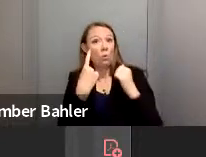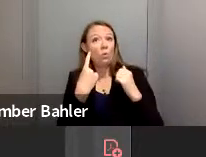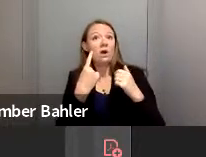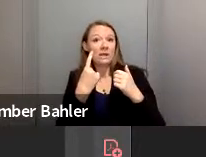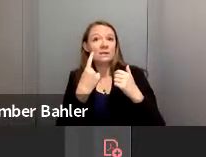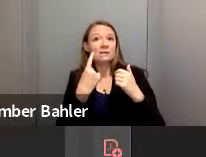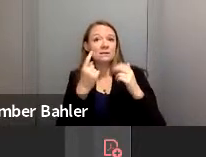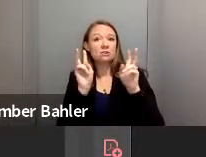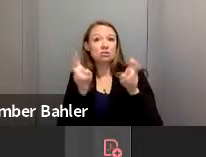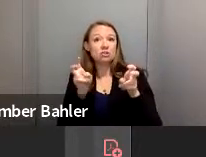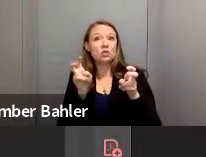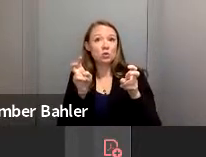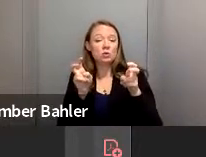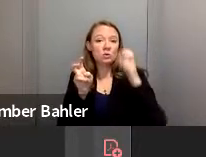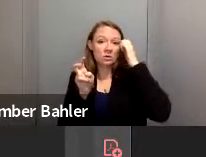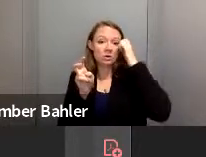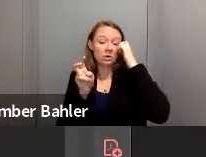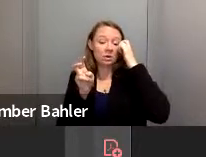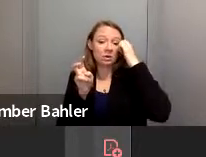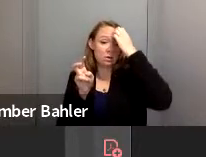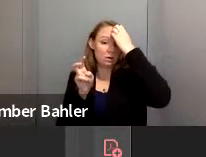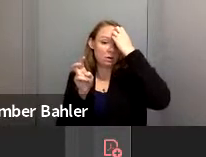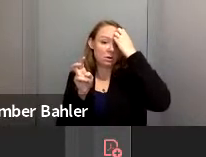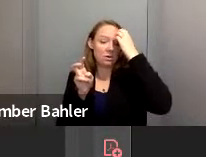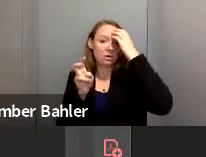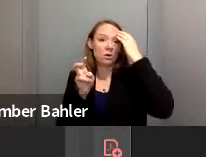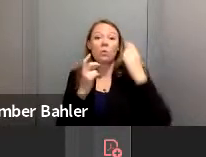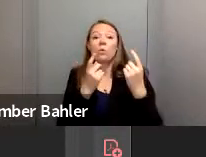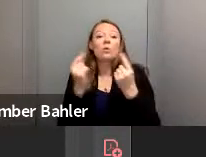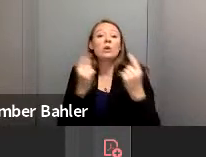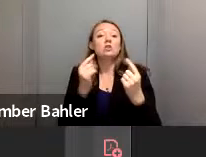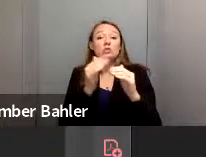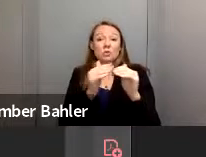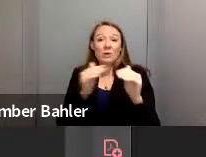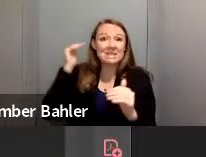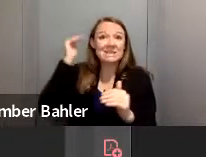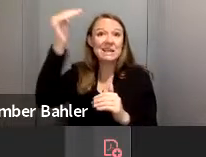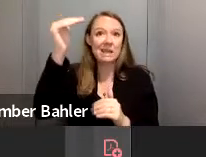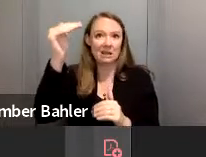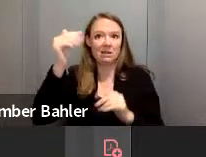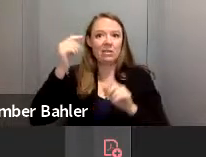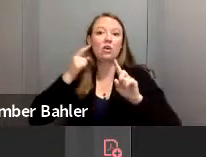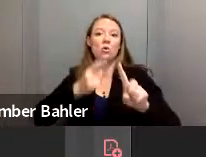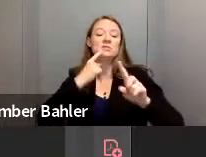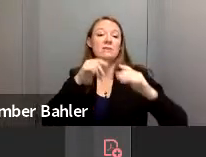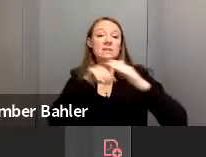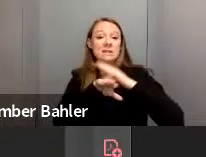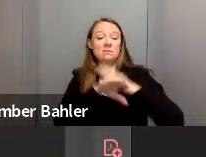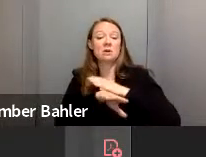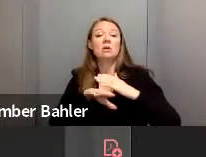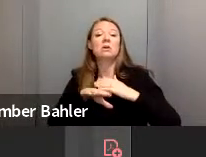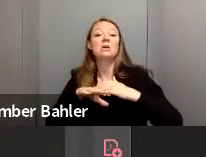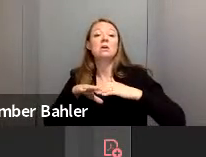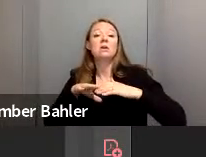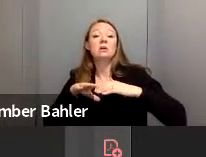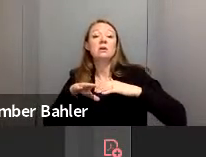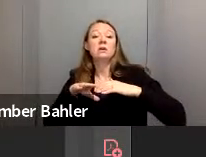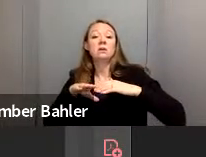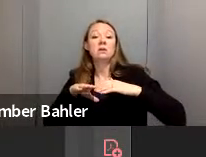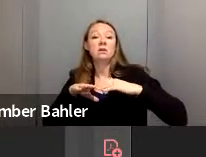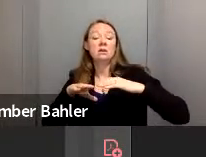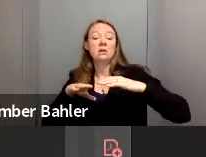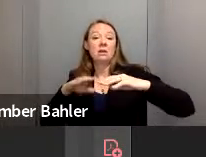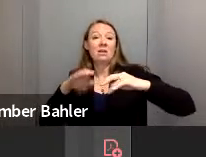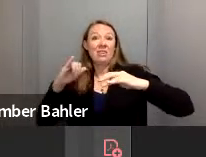to exceed the goals of accessibility is in the landing area above the ramp, where you have to